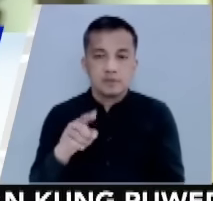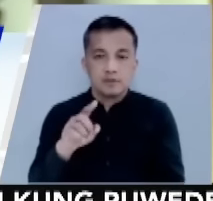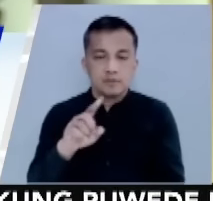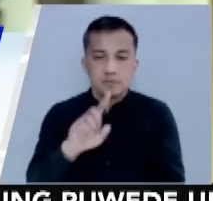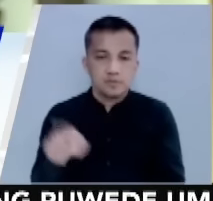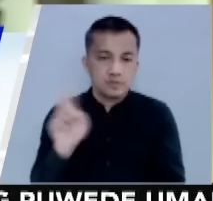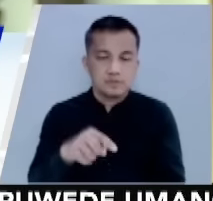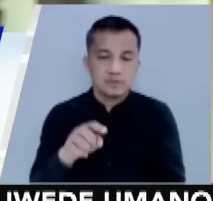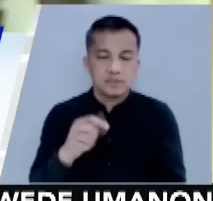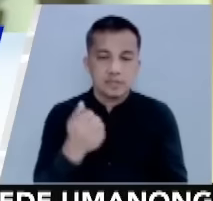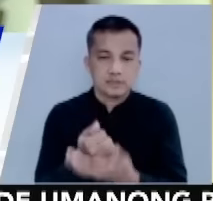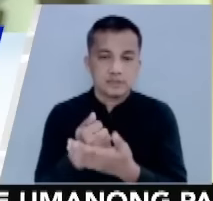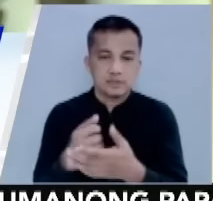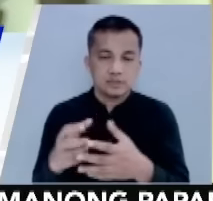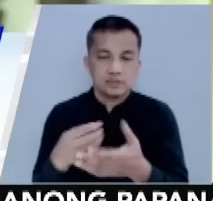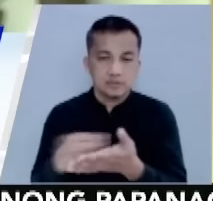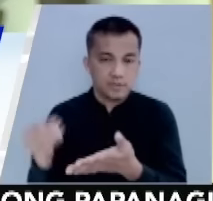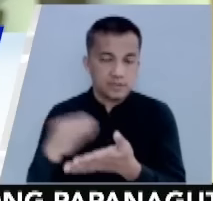this Chinese